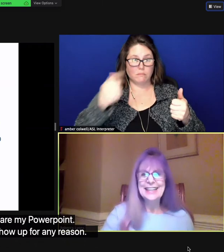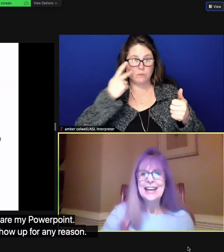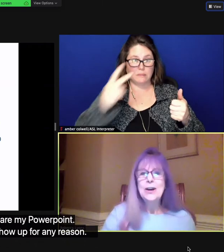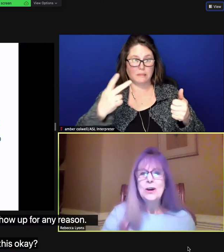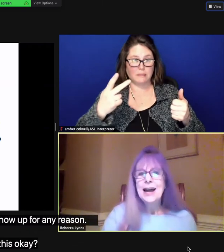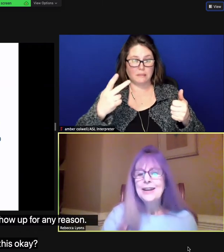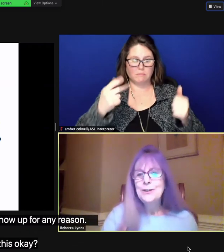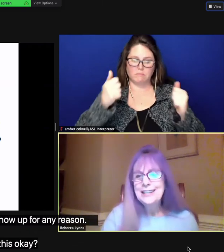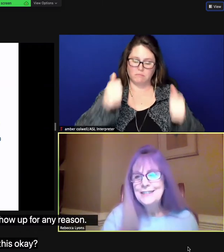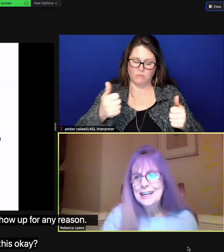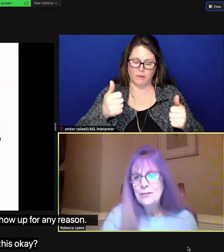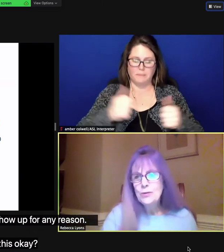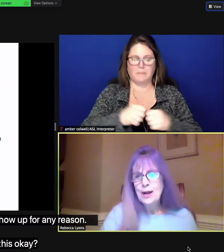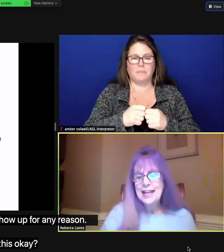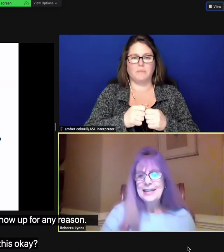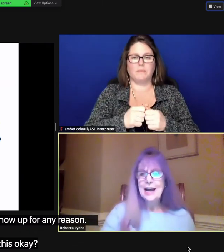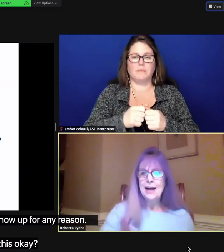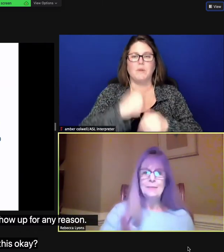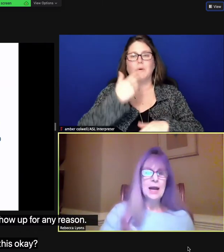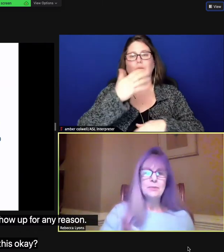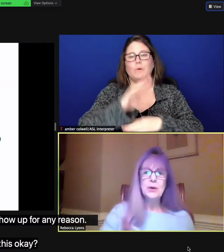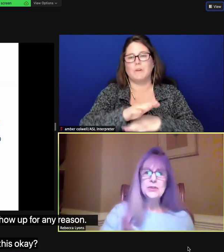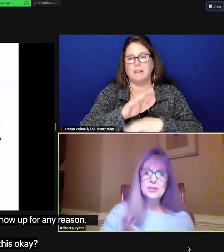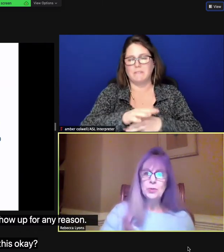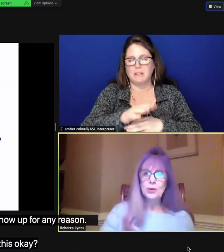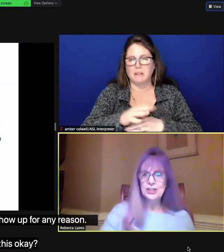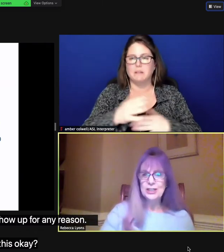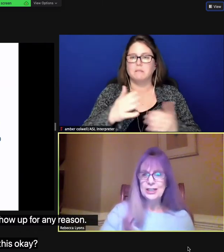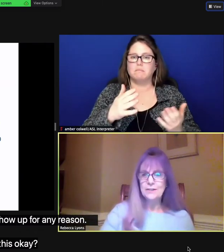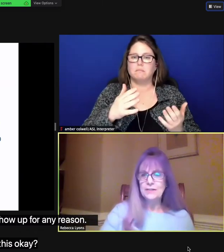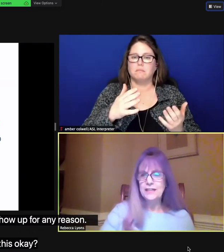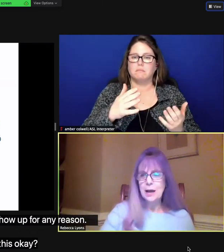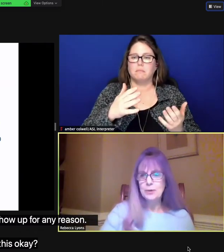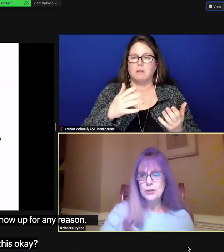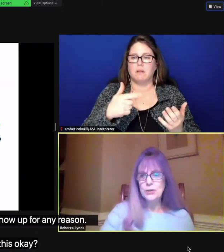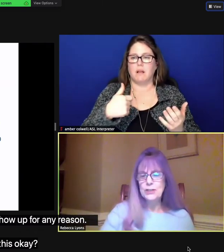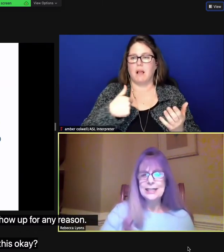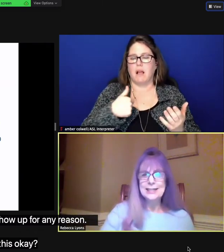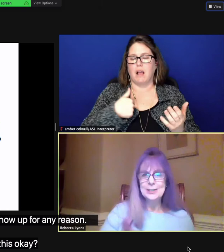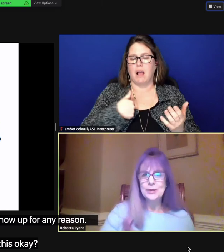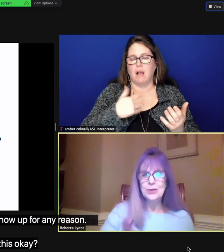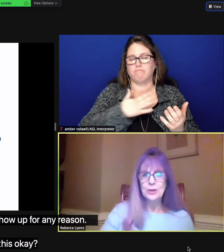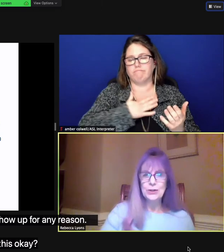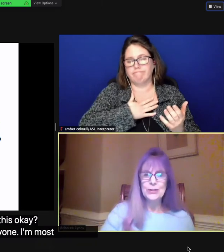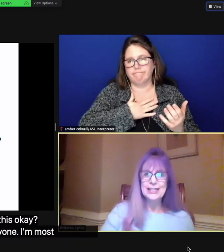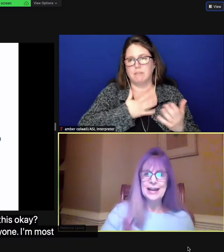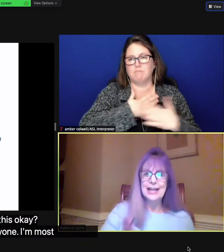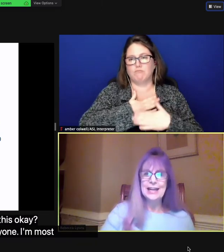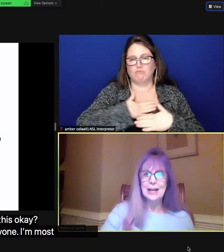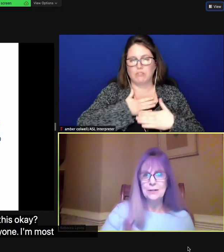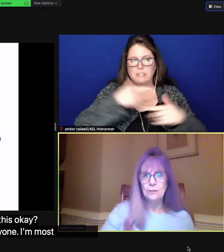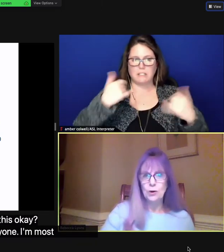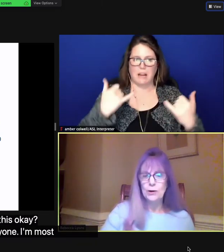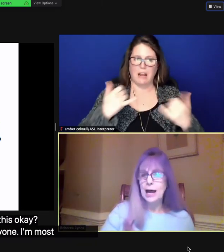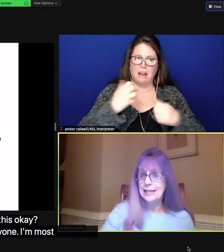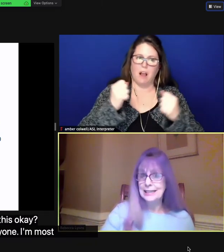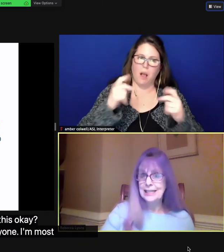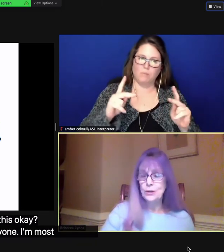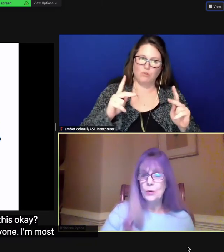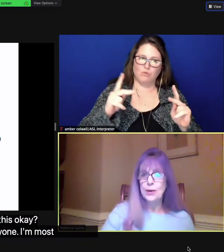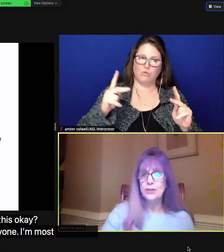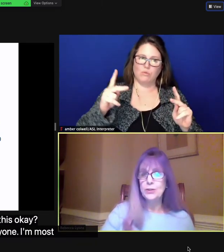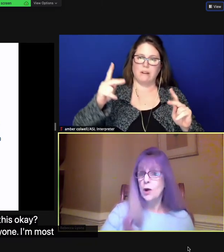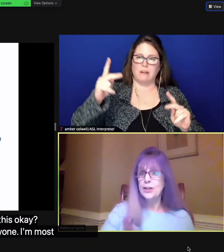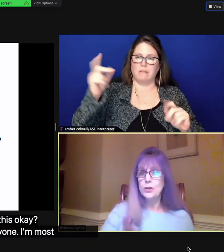Great. Good evening, everyone. I'm most appreciative of the opportunity to speak with you tonight and for